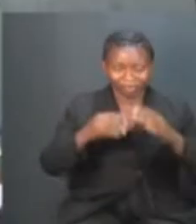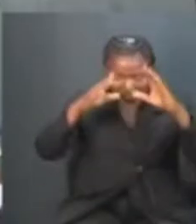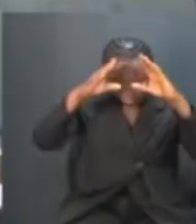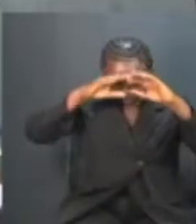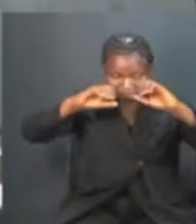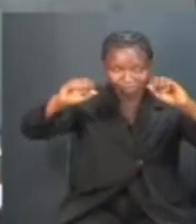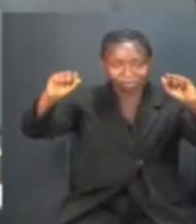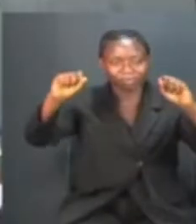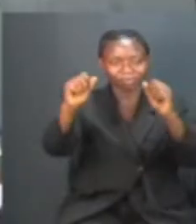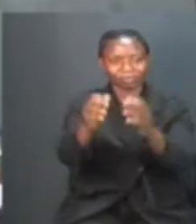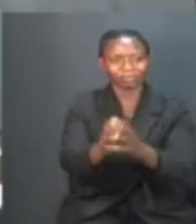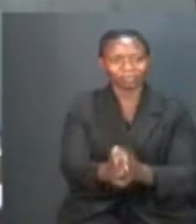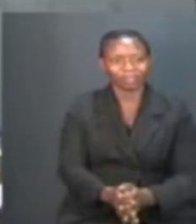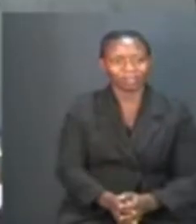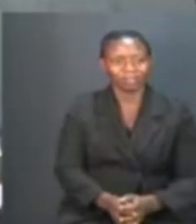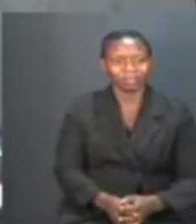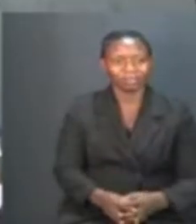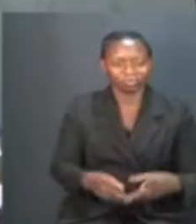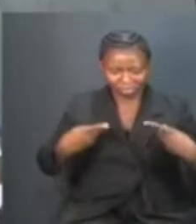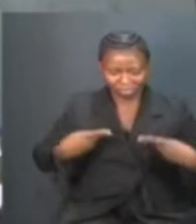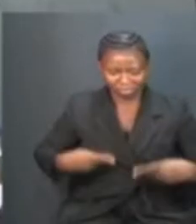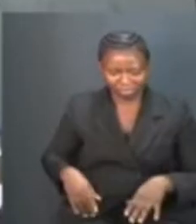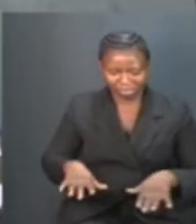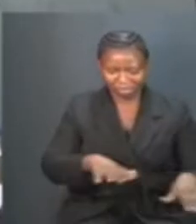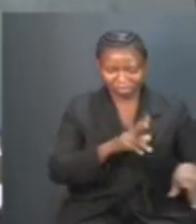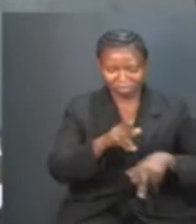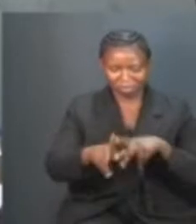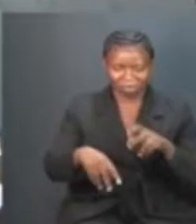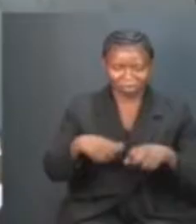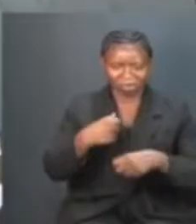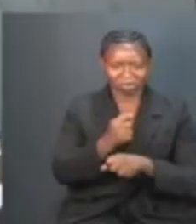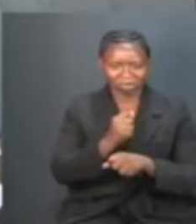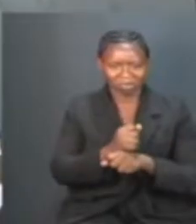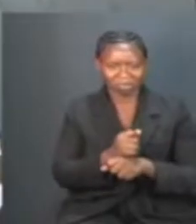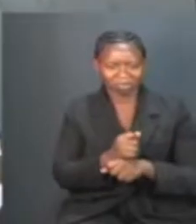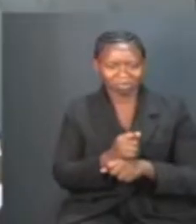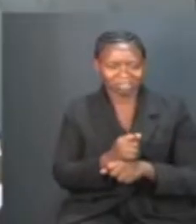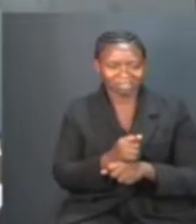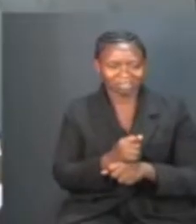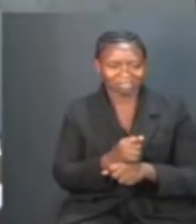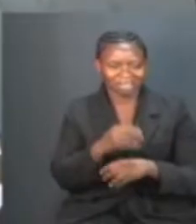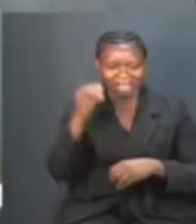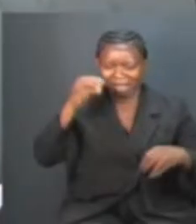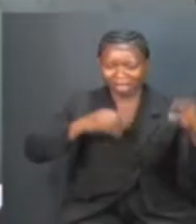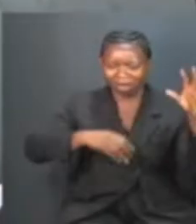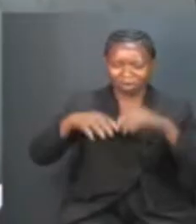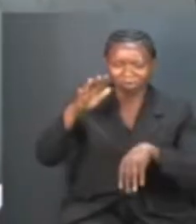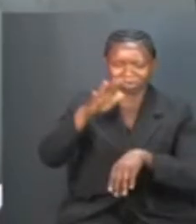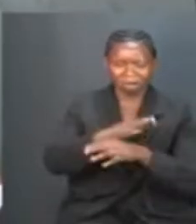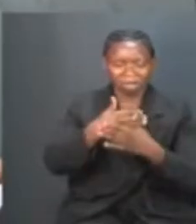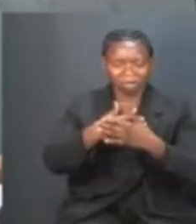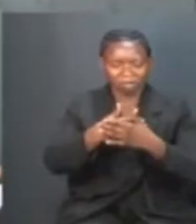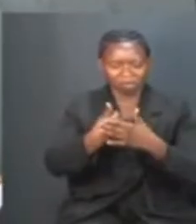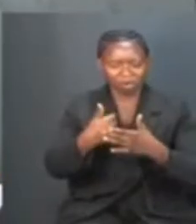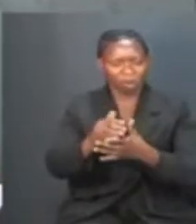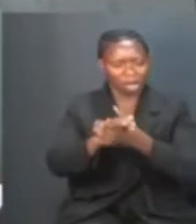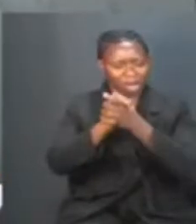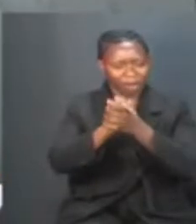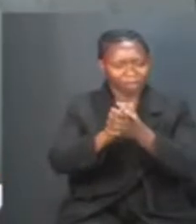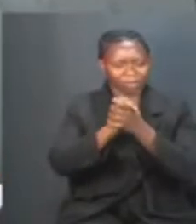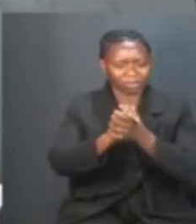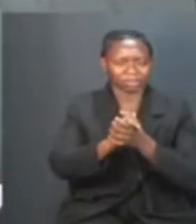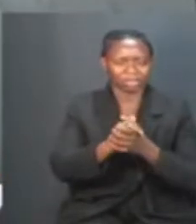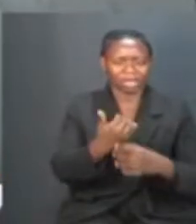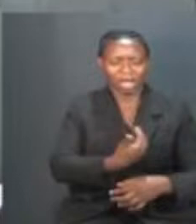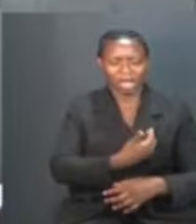President, to wear it for people to make derogatory remarks on them before we cherish